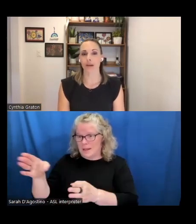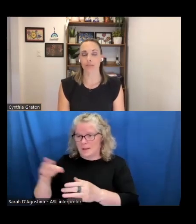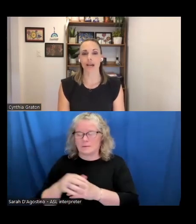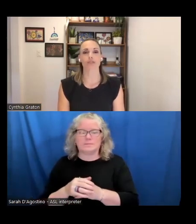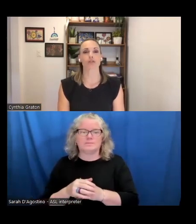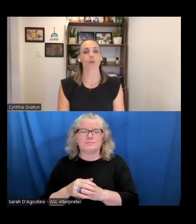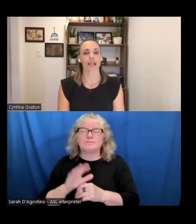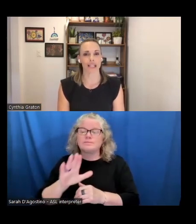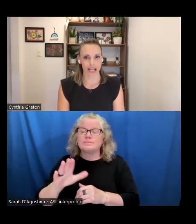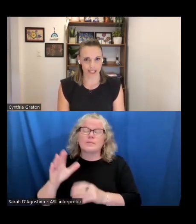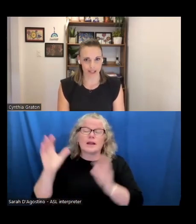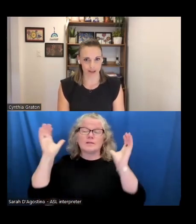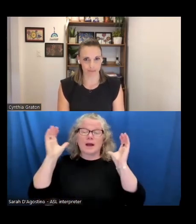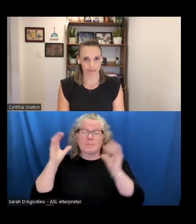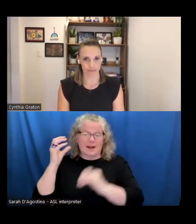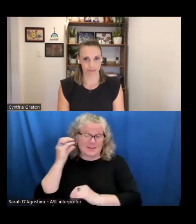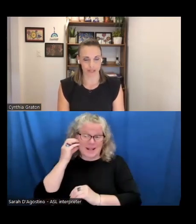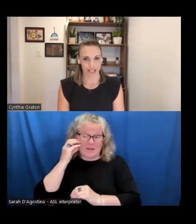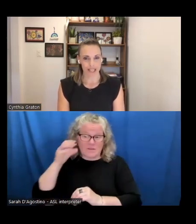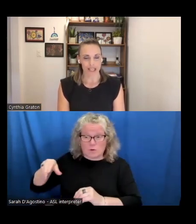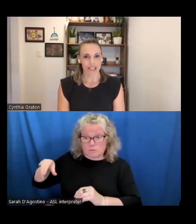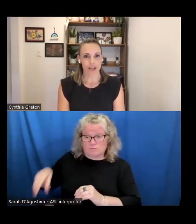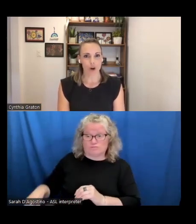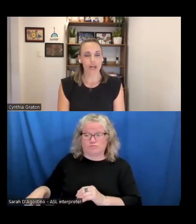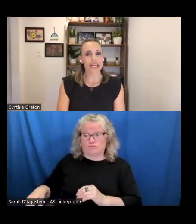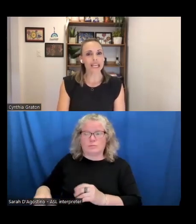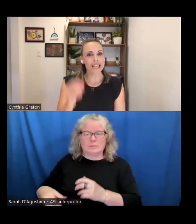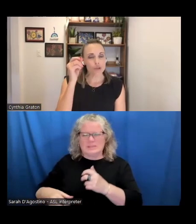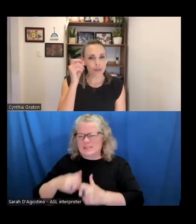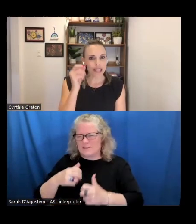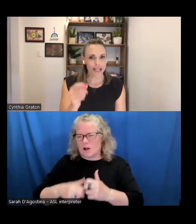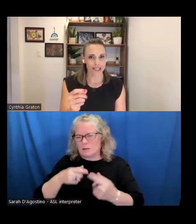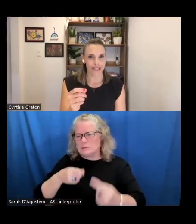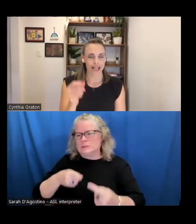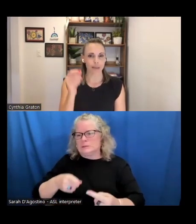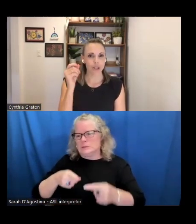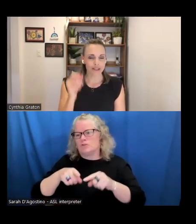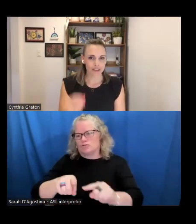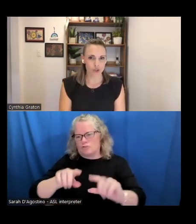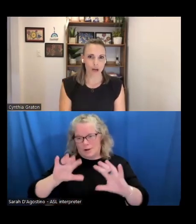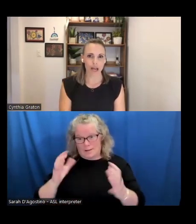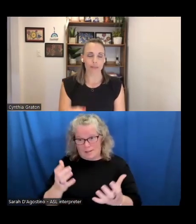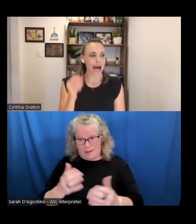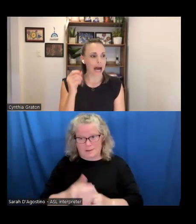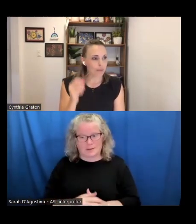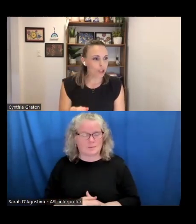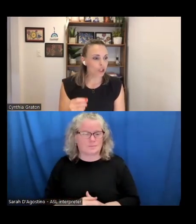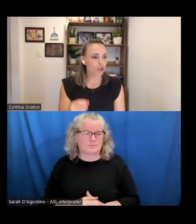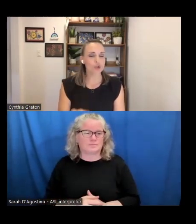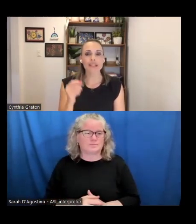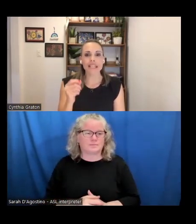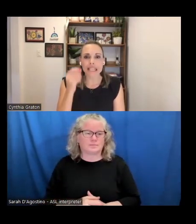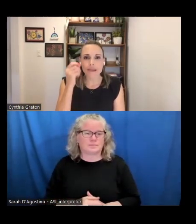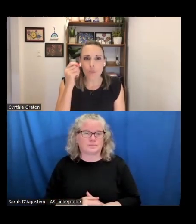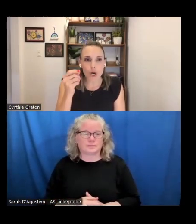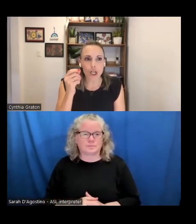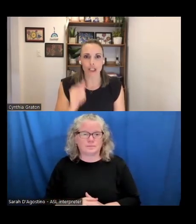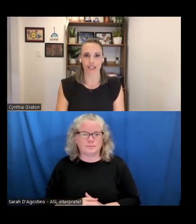his backpack during class time. So each plans that I'm going to describe, I'm going to